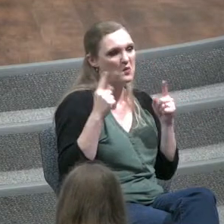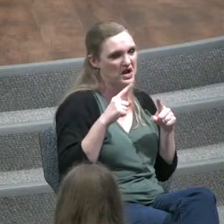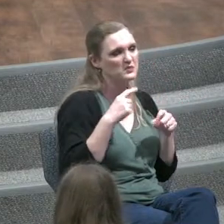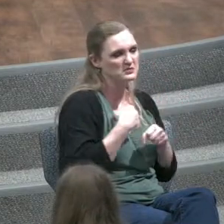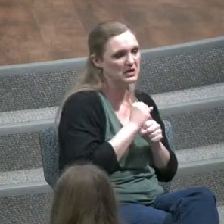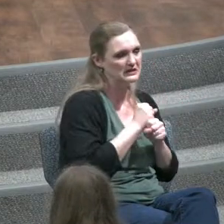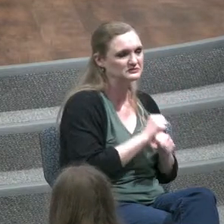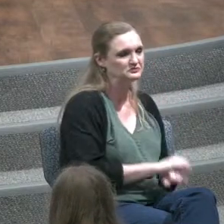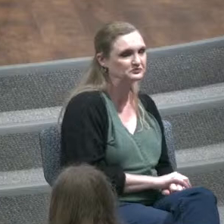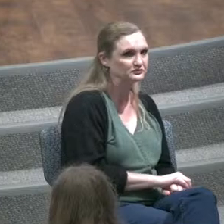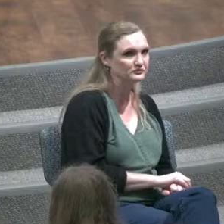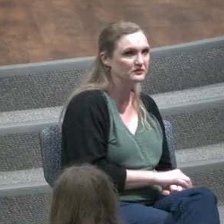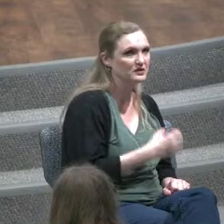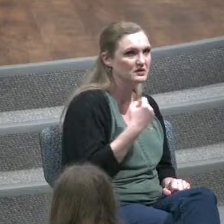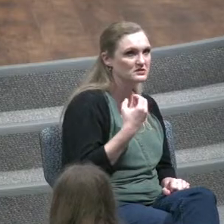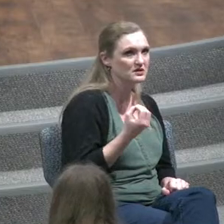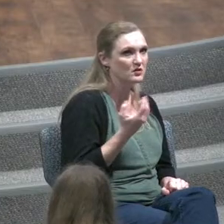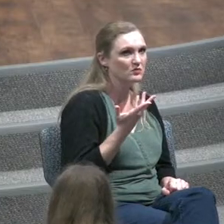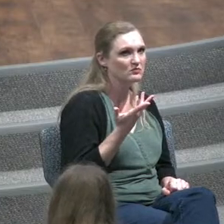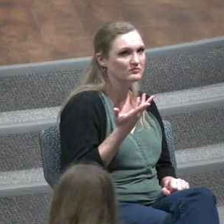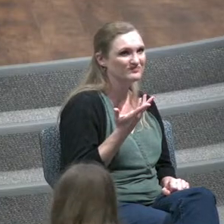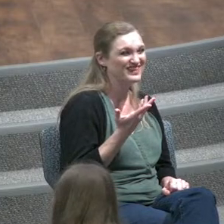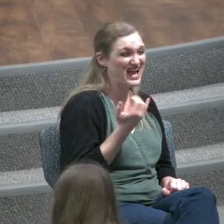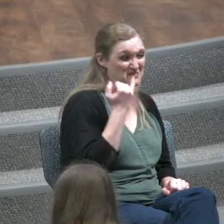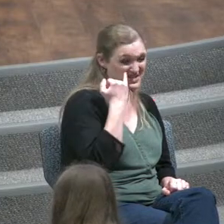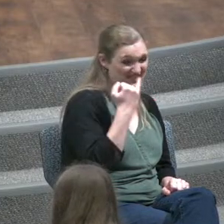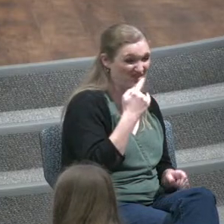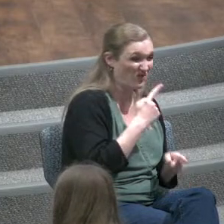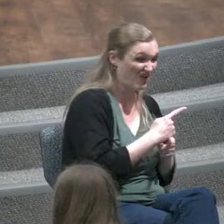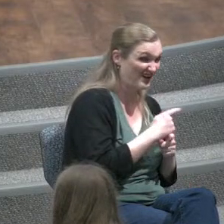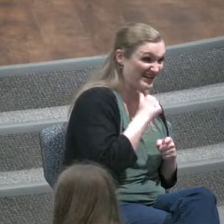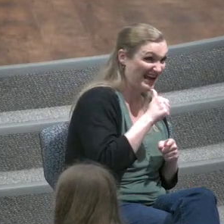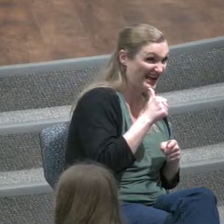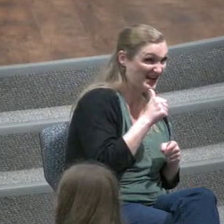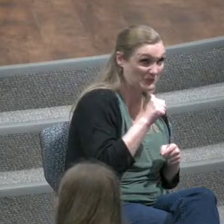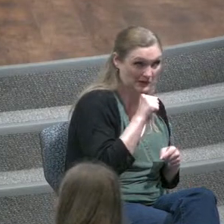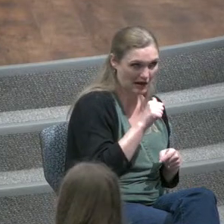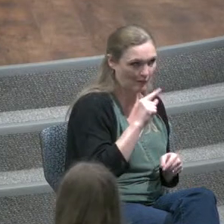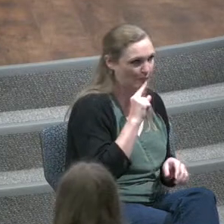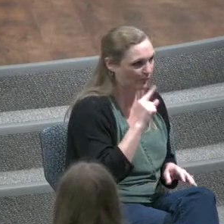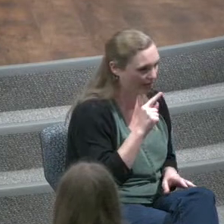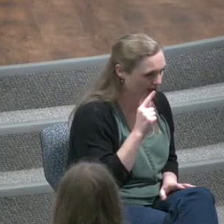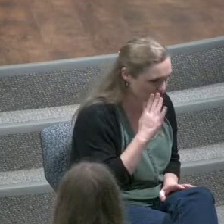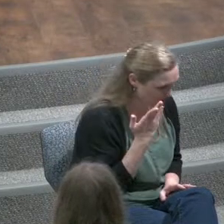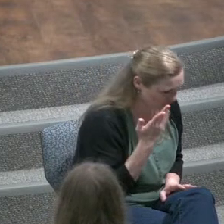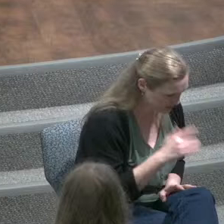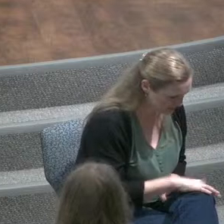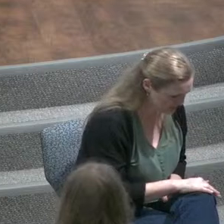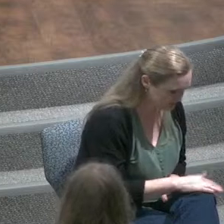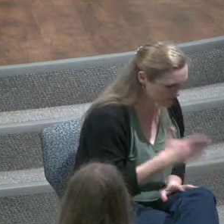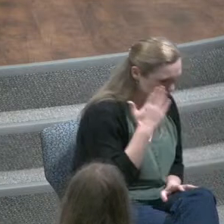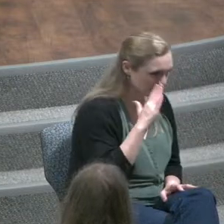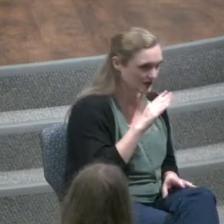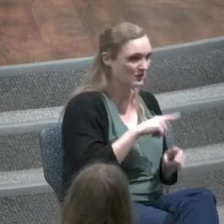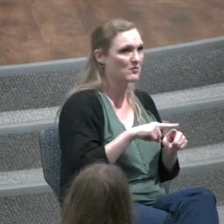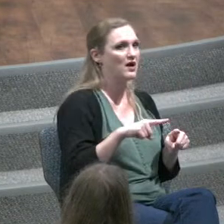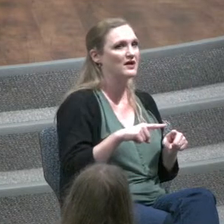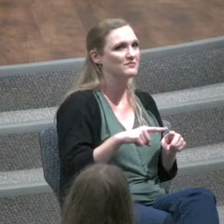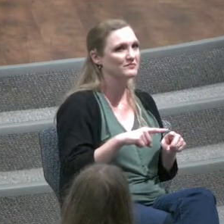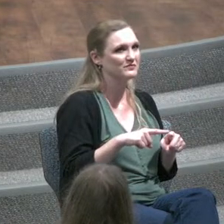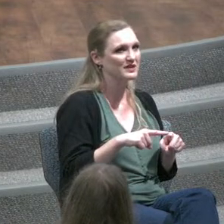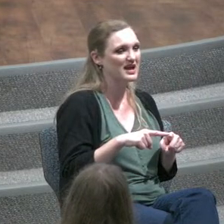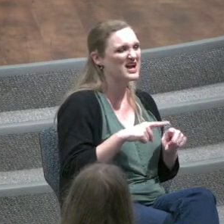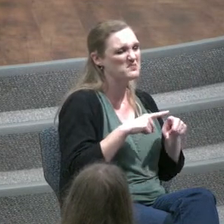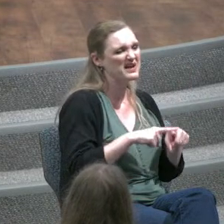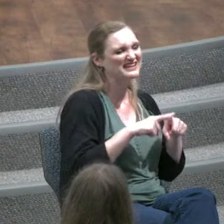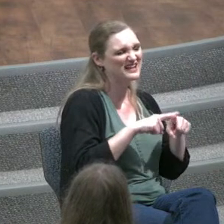was intact. And so, whether that's accurate or not, we do not, there's no way to know, but, based on the